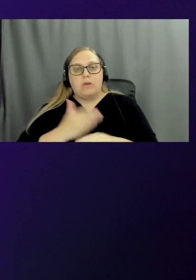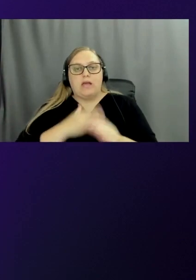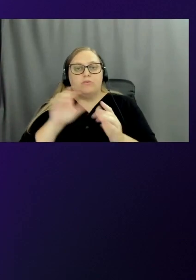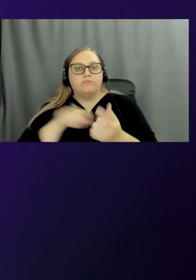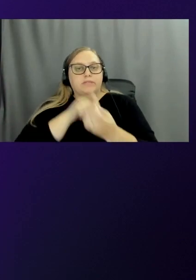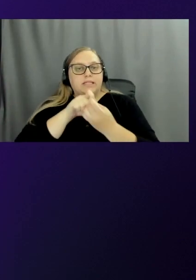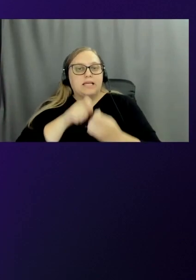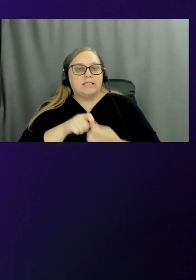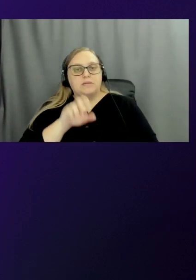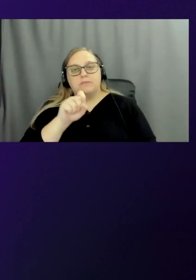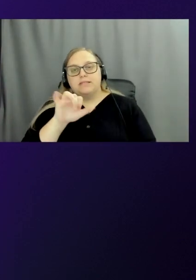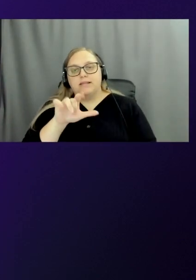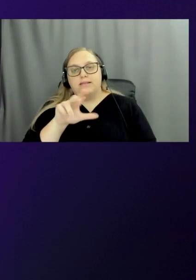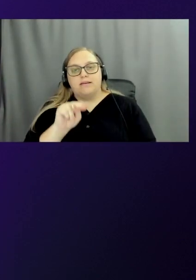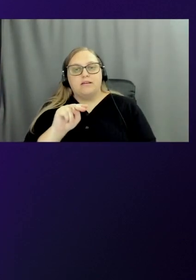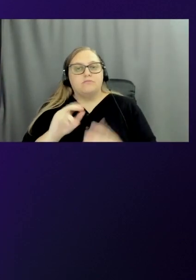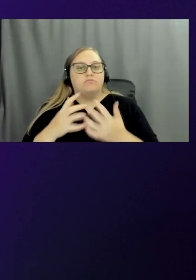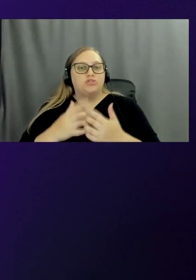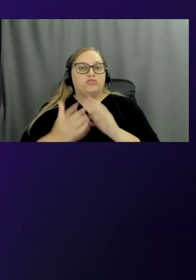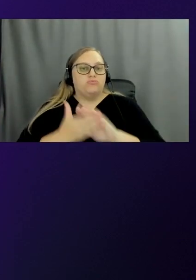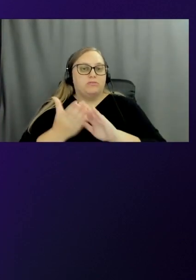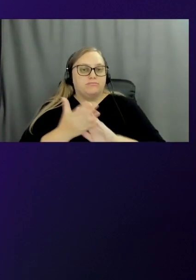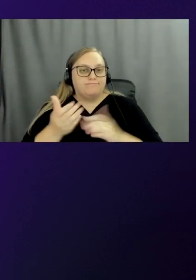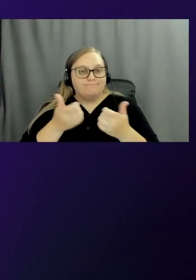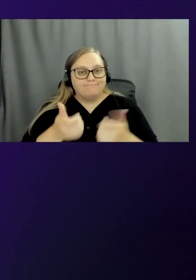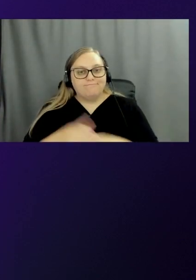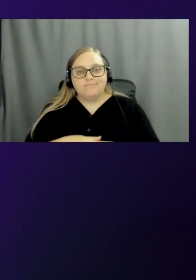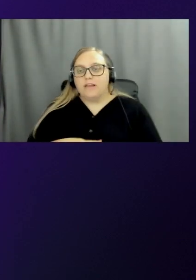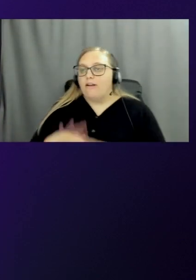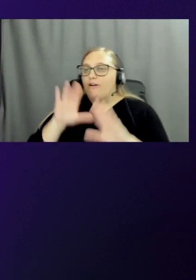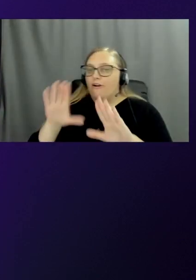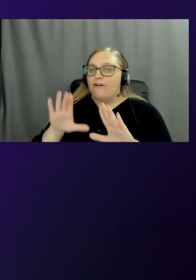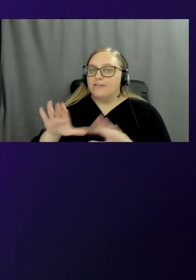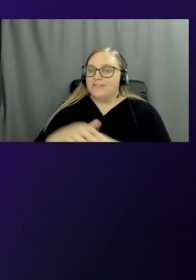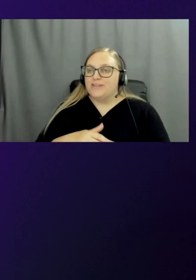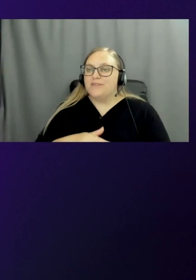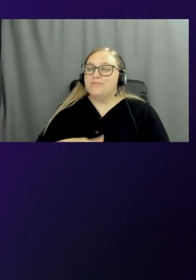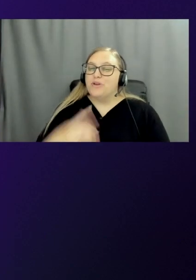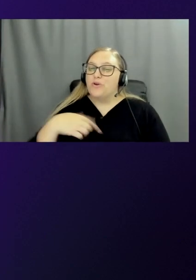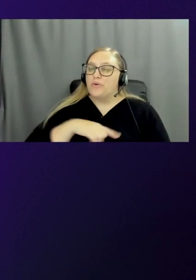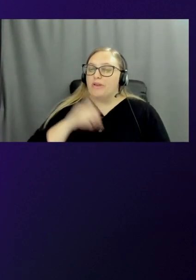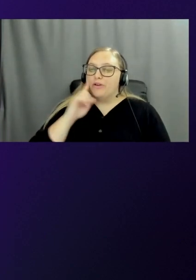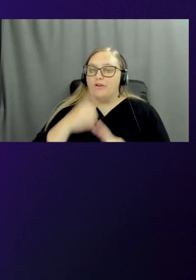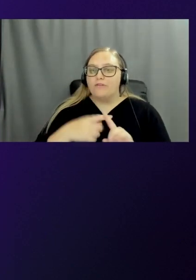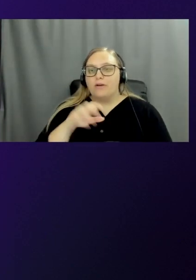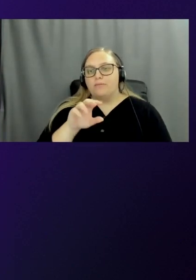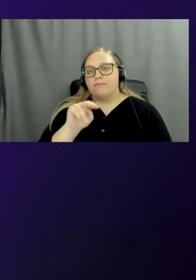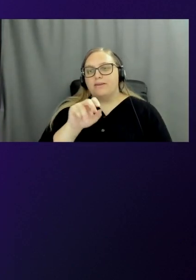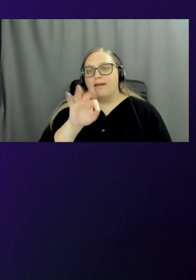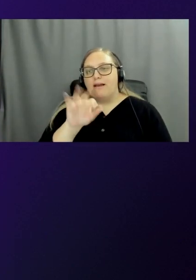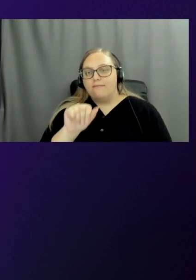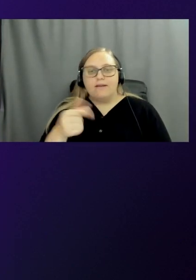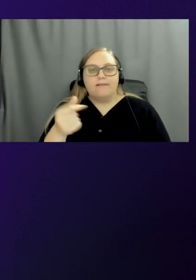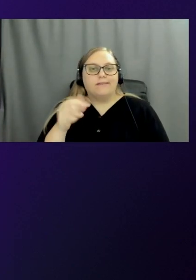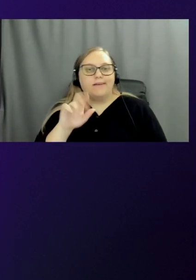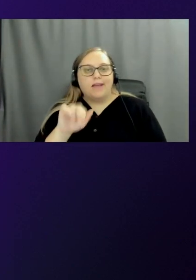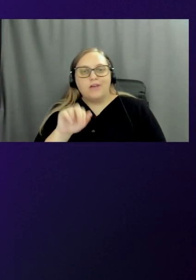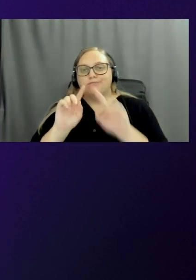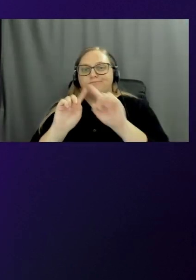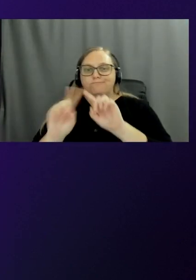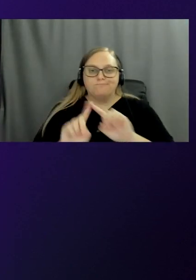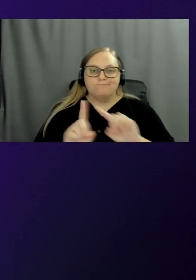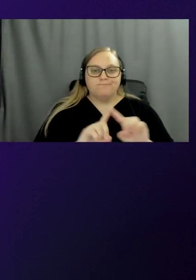for machine learning. Awesome. So, this morning we heard from Nafa and Gary about the various innovations and